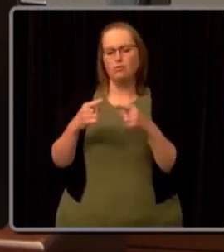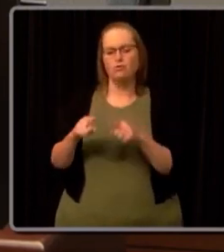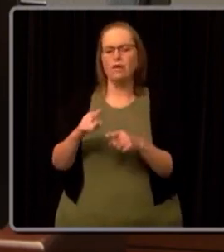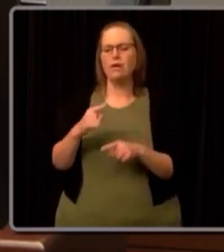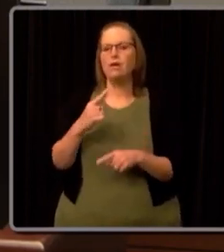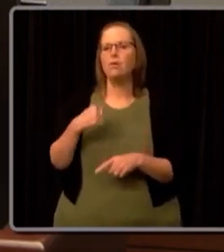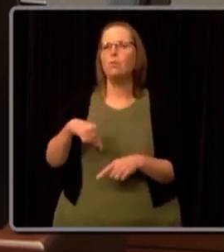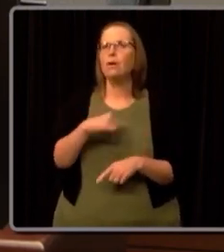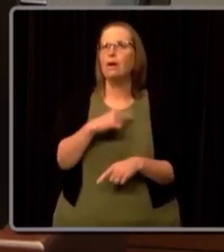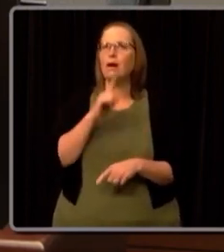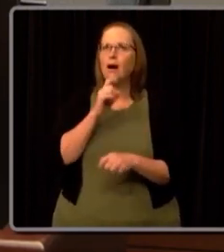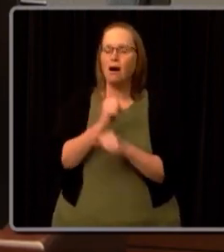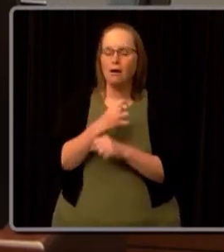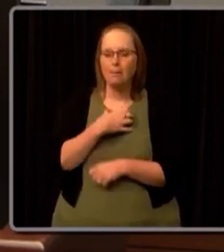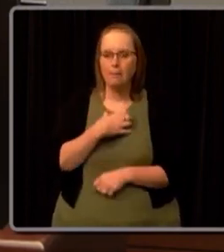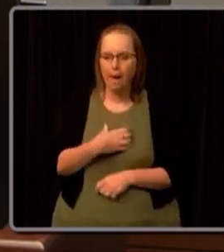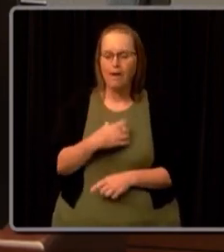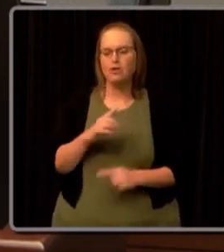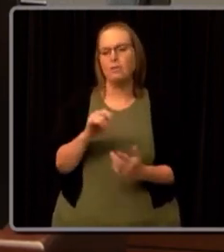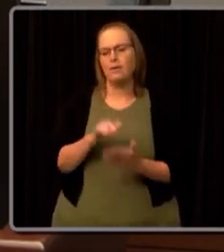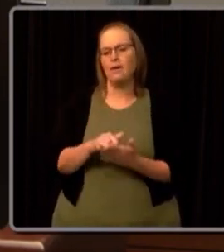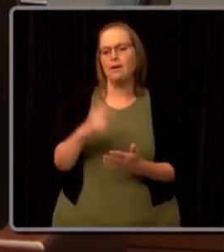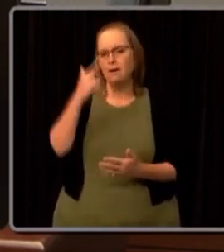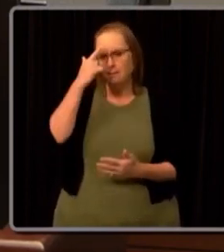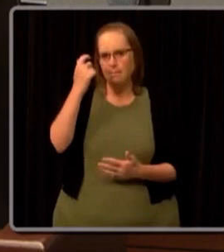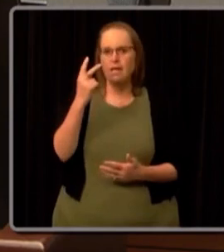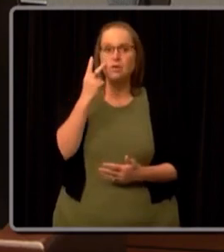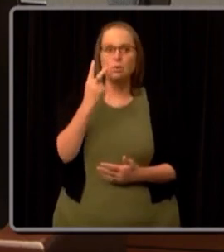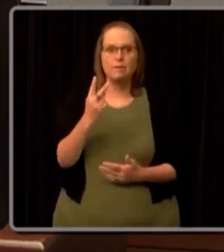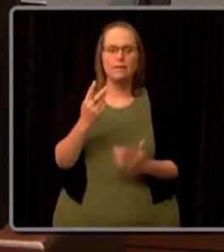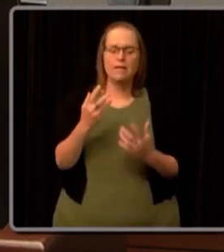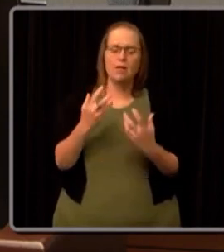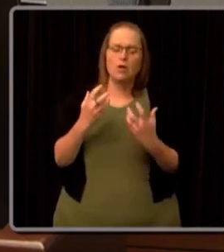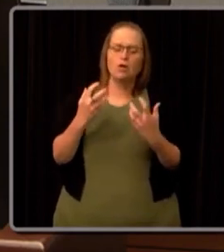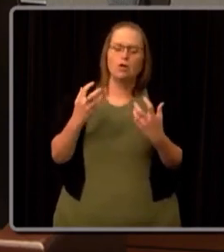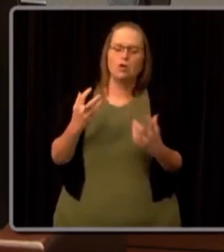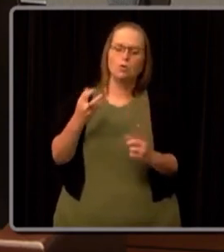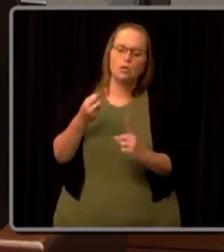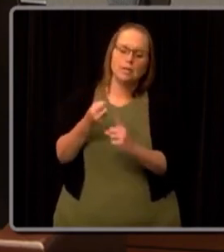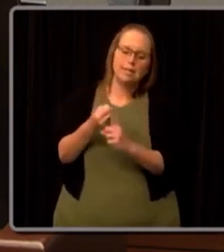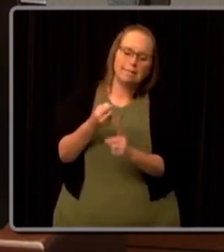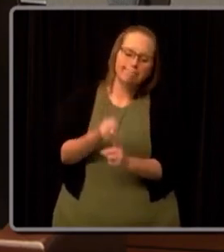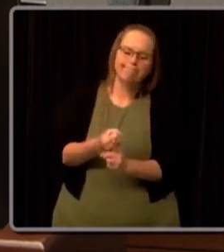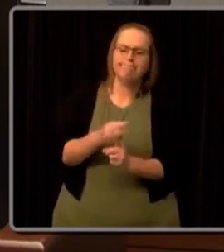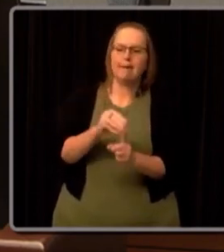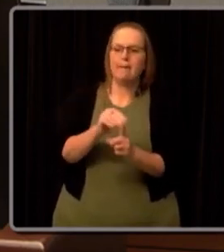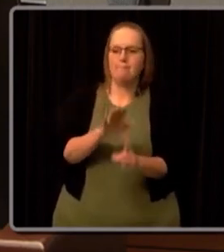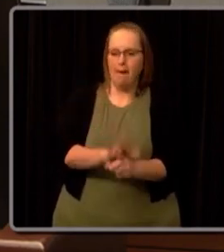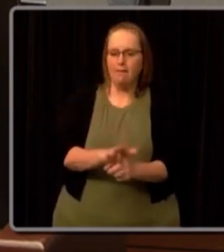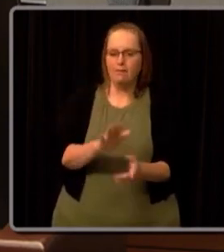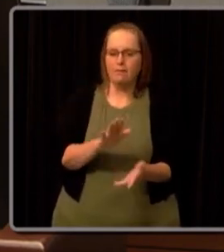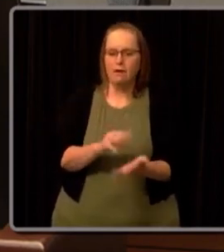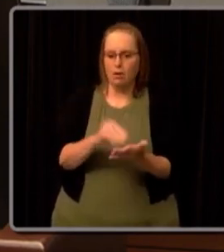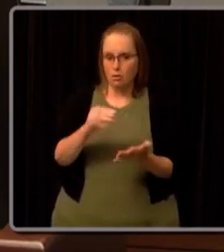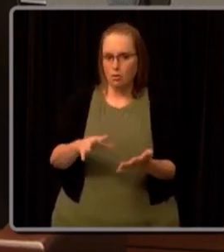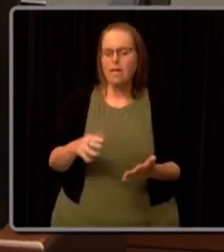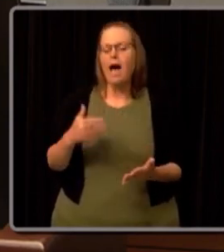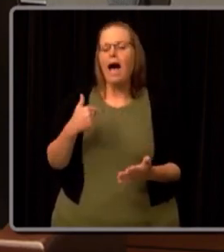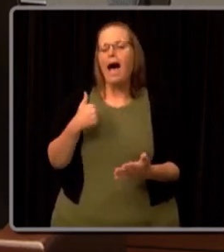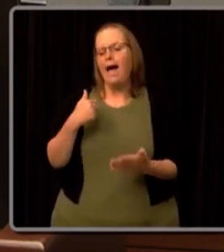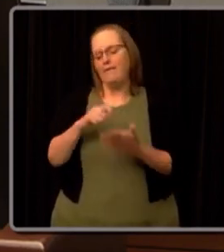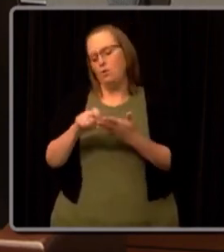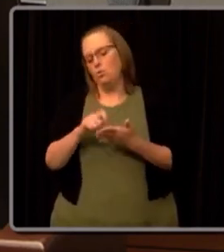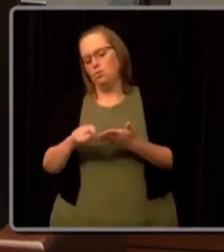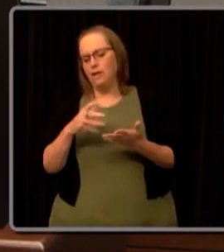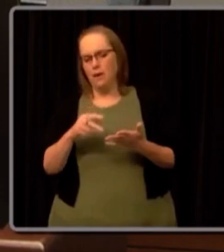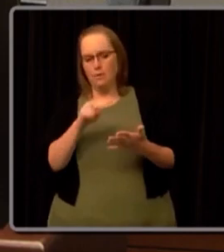passionate about. And that's because we've seen the huge impact that this has had on our students. So I have notes that I'm going to read to make sure I